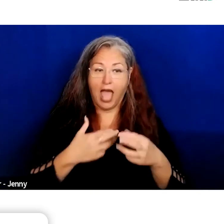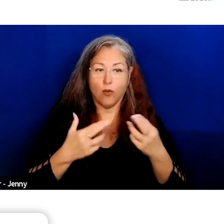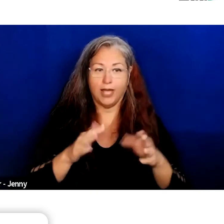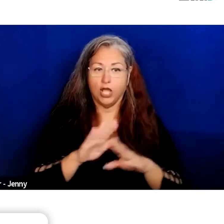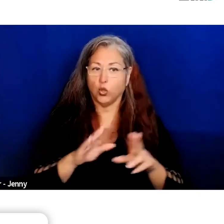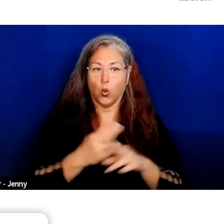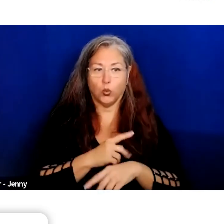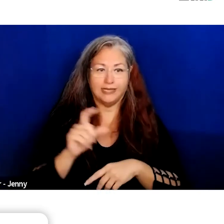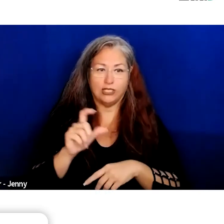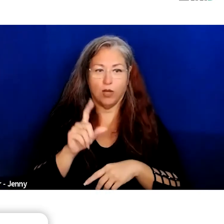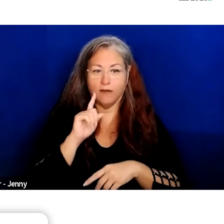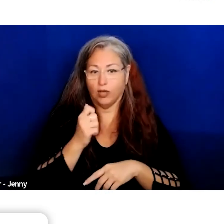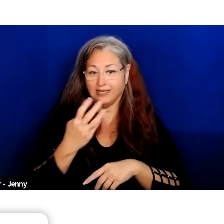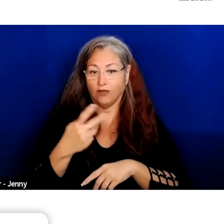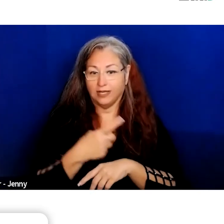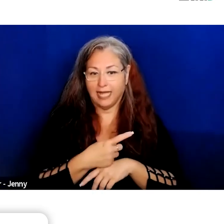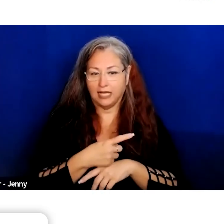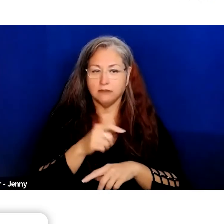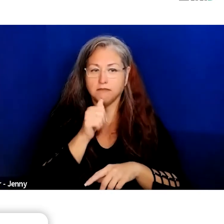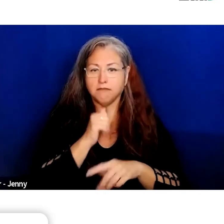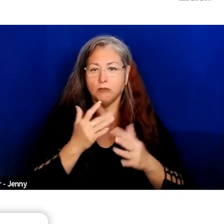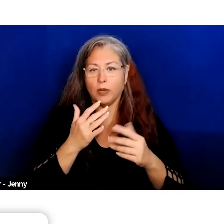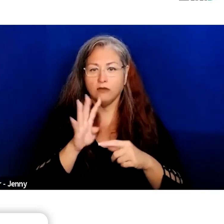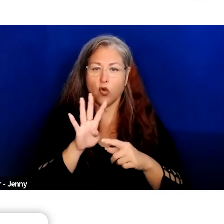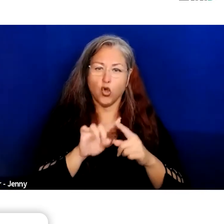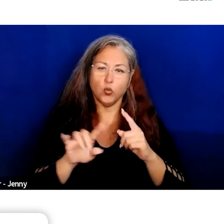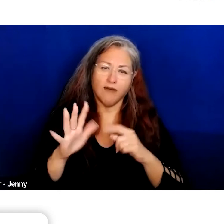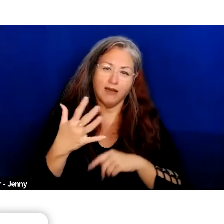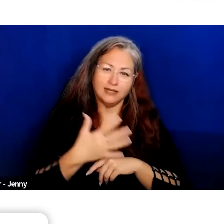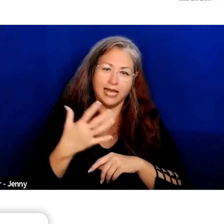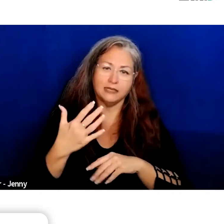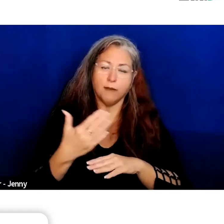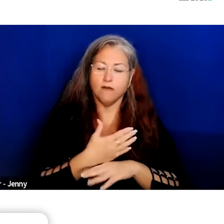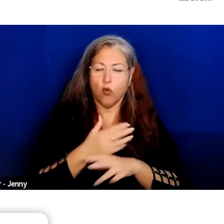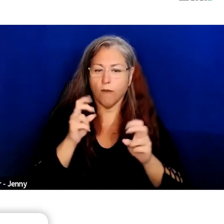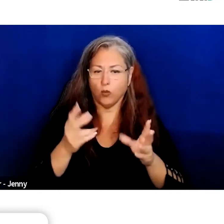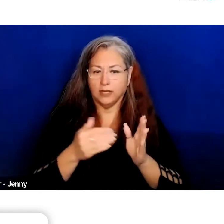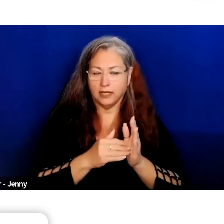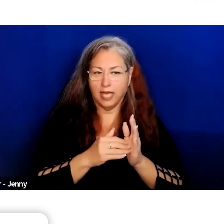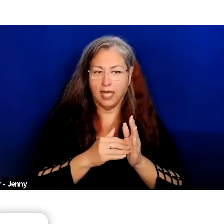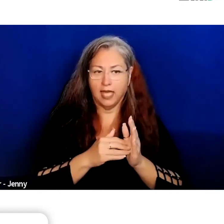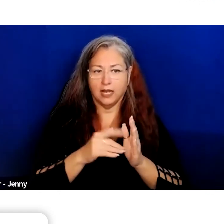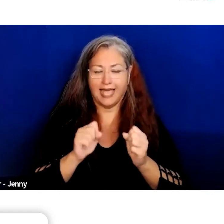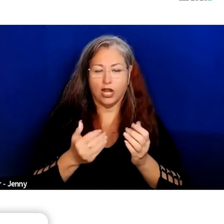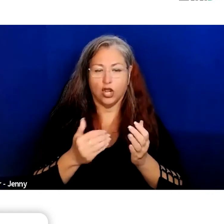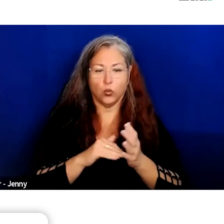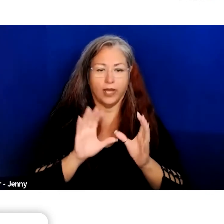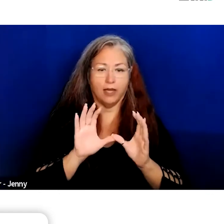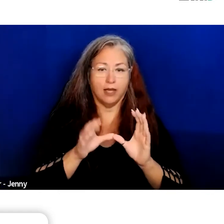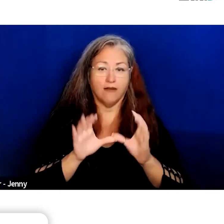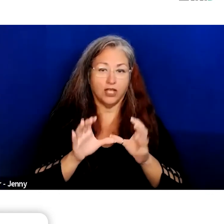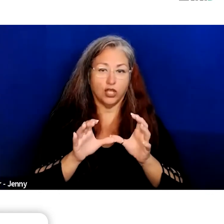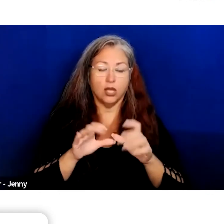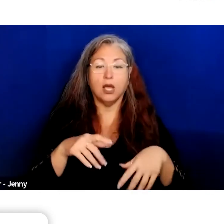your Instagram for a few days, waiting between 4 to 5 days before you post again to reconfigure,